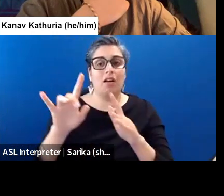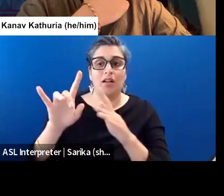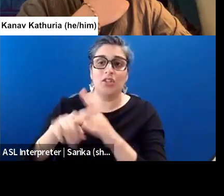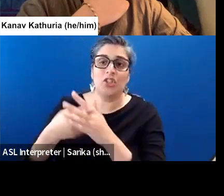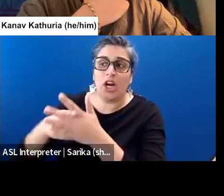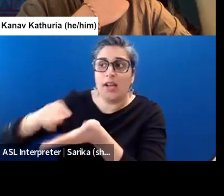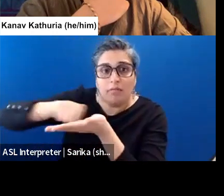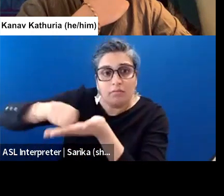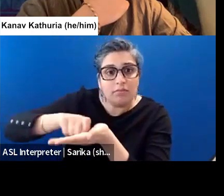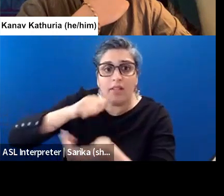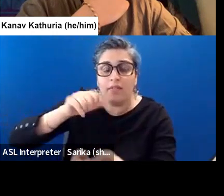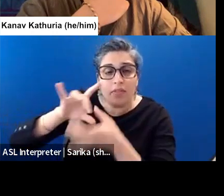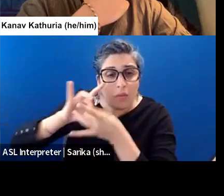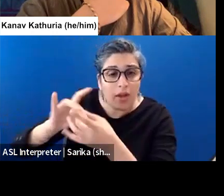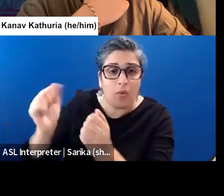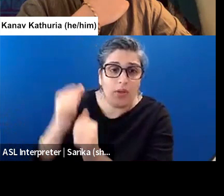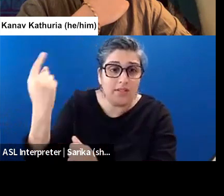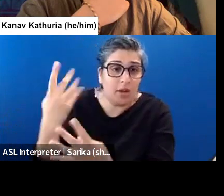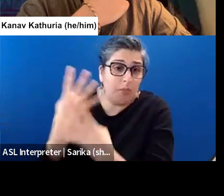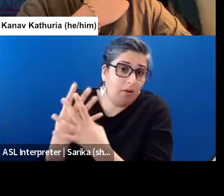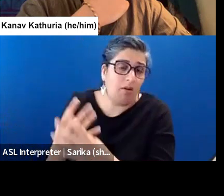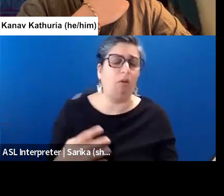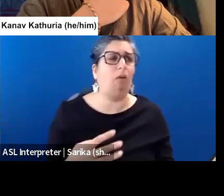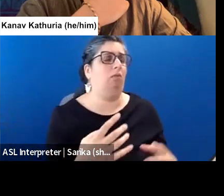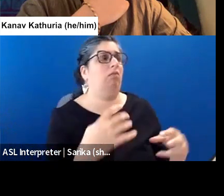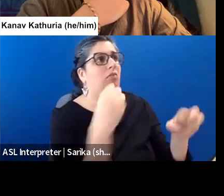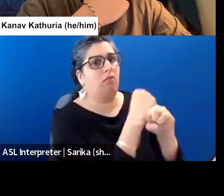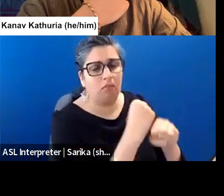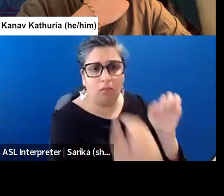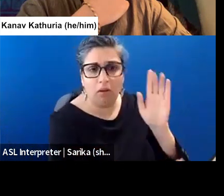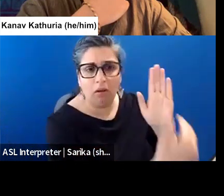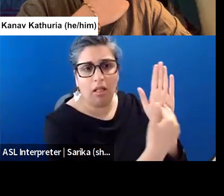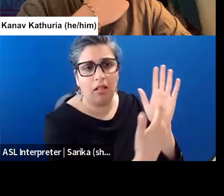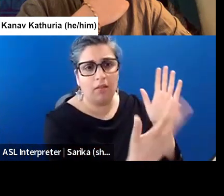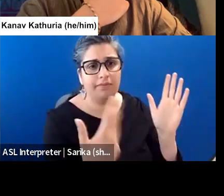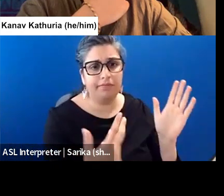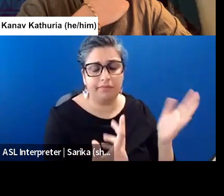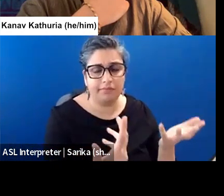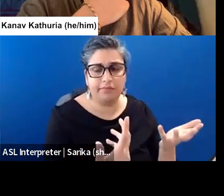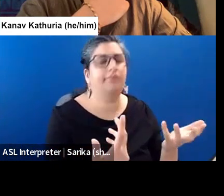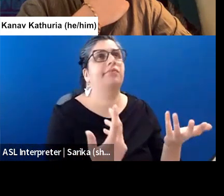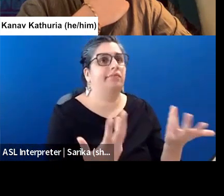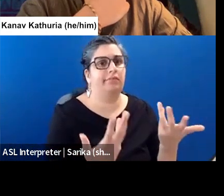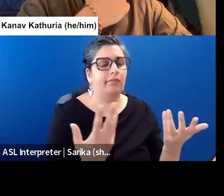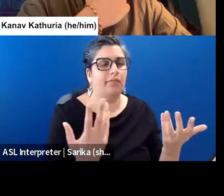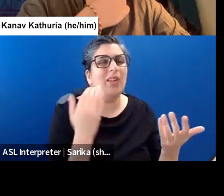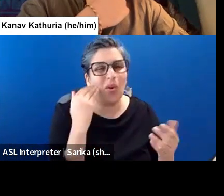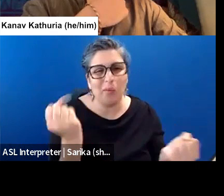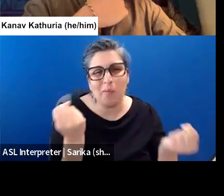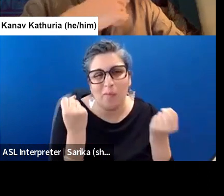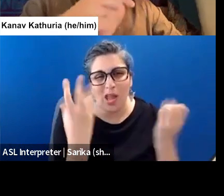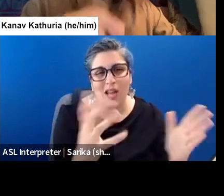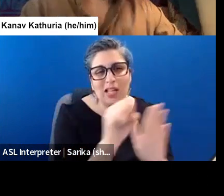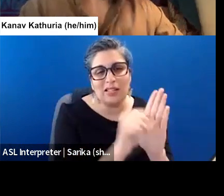incarcerated. It can be fighting against these, you know, there have been so many state bills